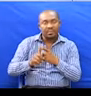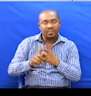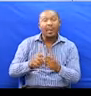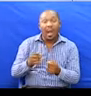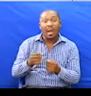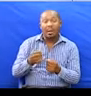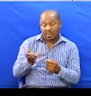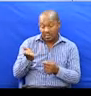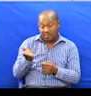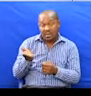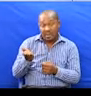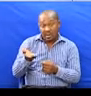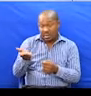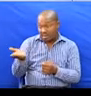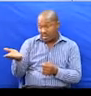are